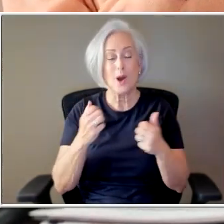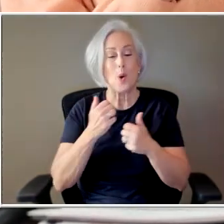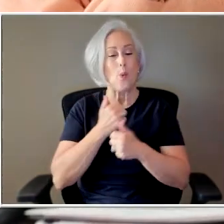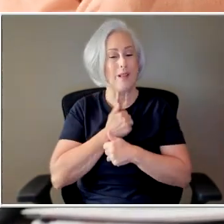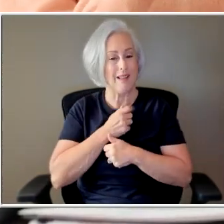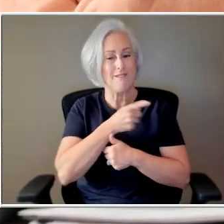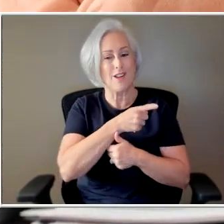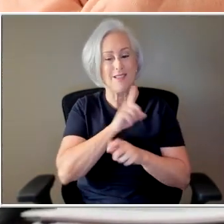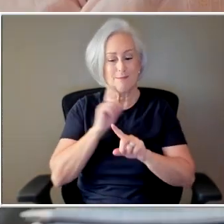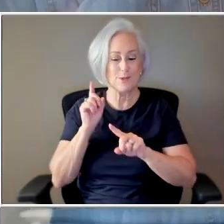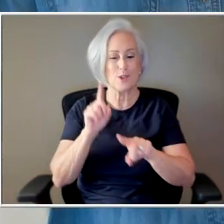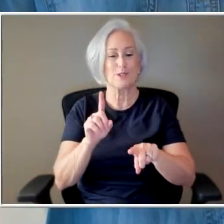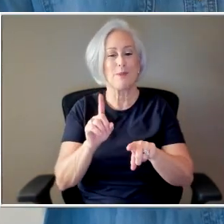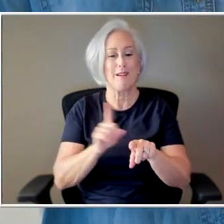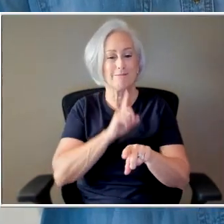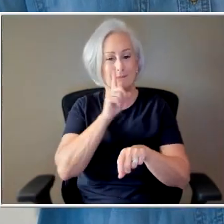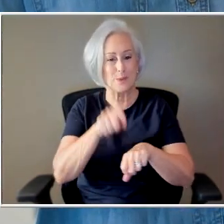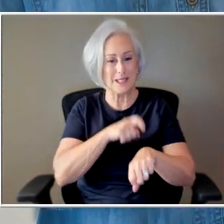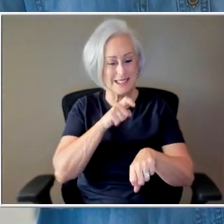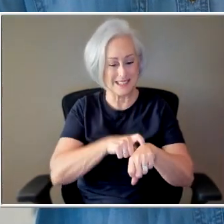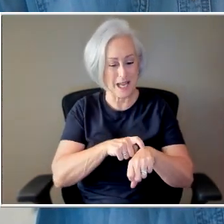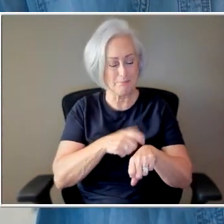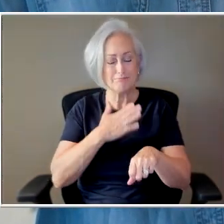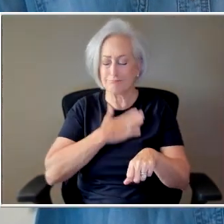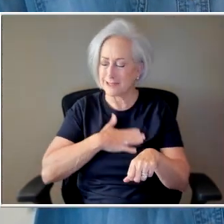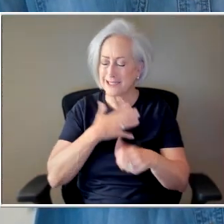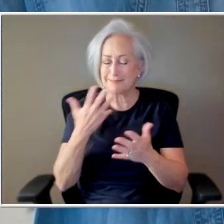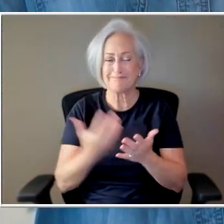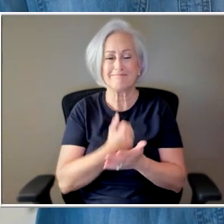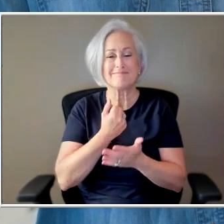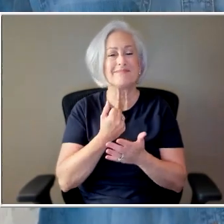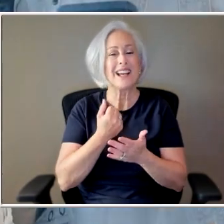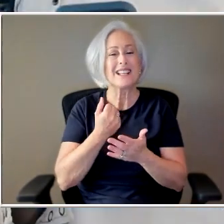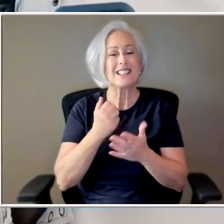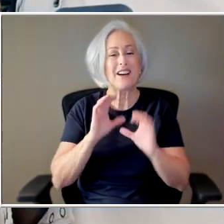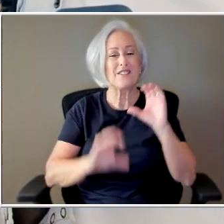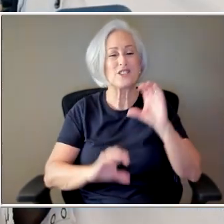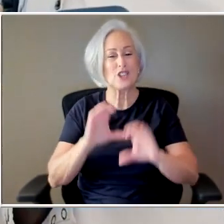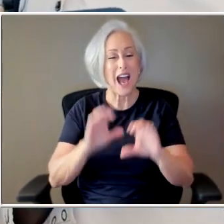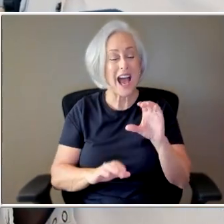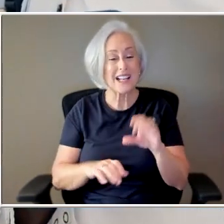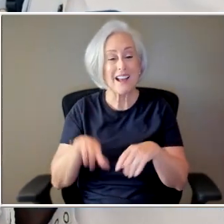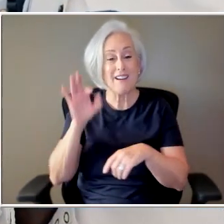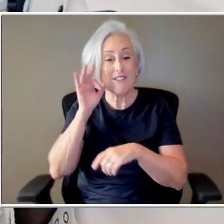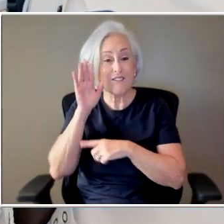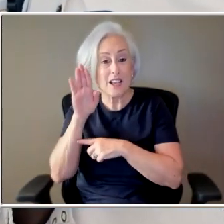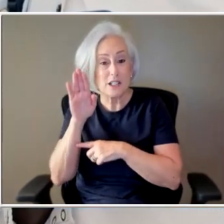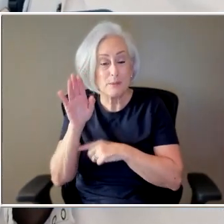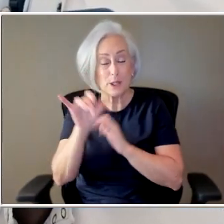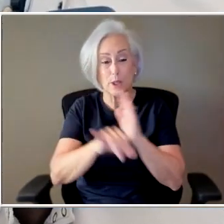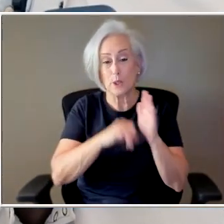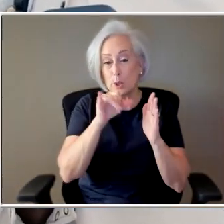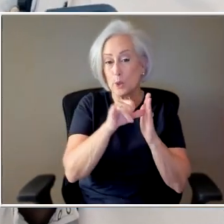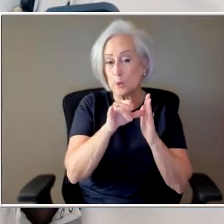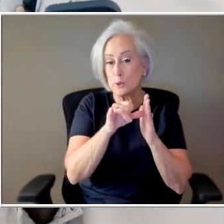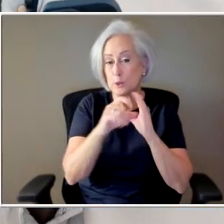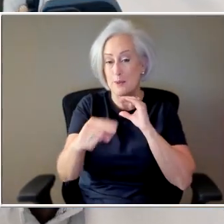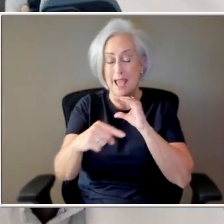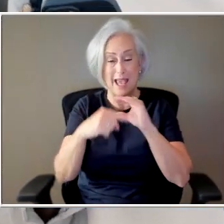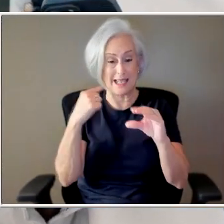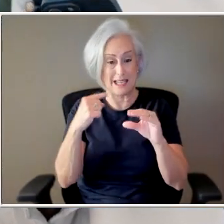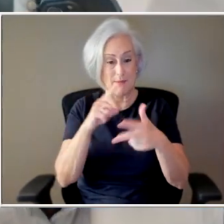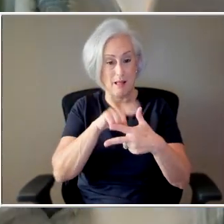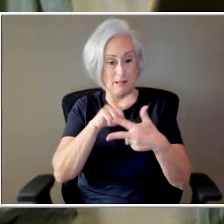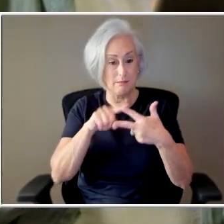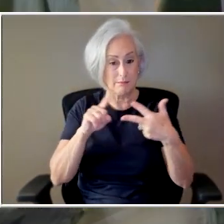So please take advantage right now of the chat on YouTube or Facebook. You can also email us on the Medical News Network. All of that information can be found